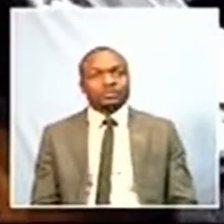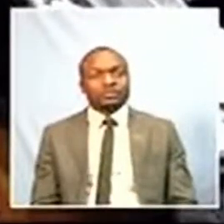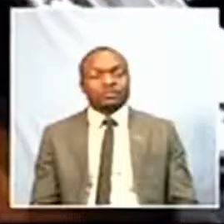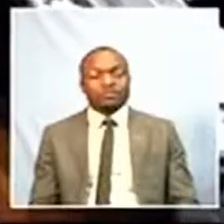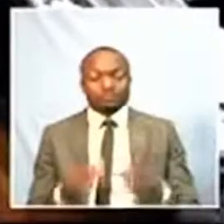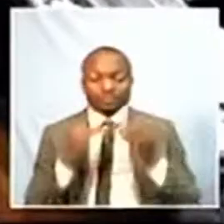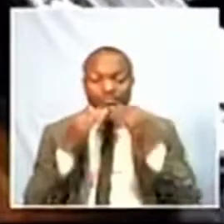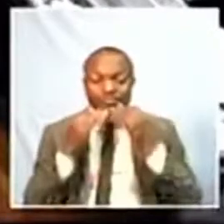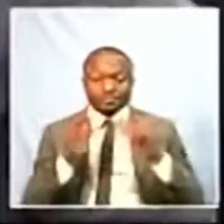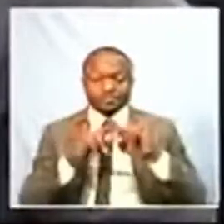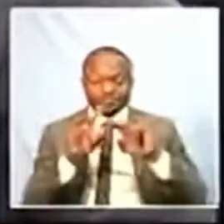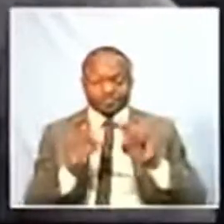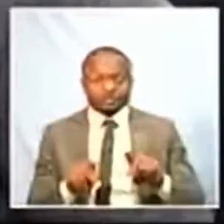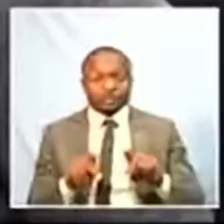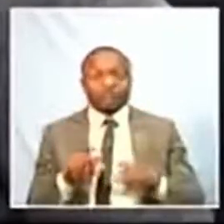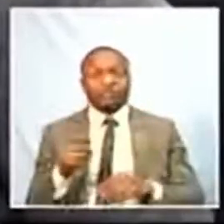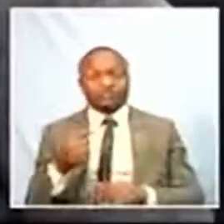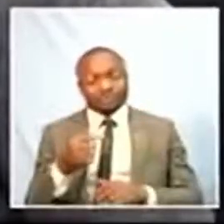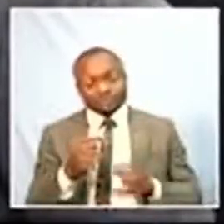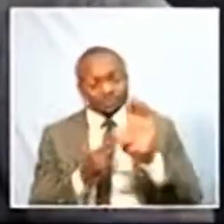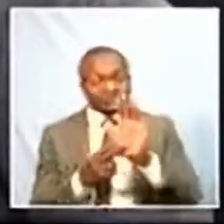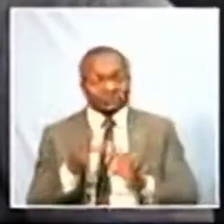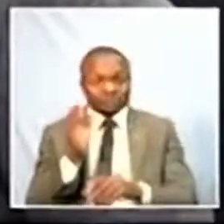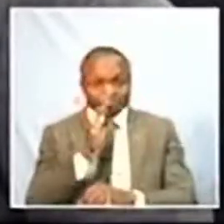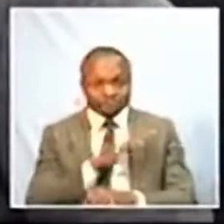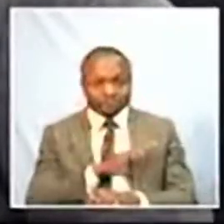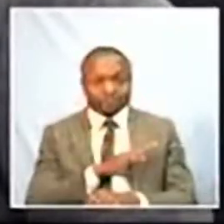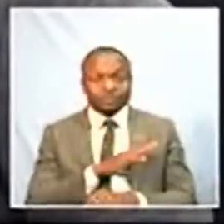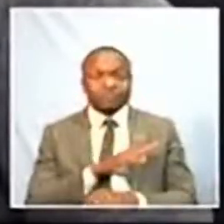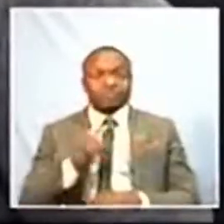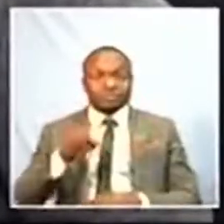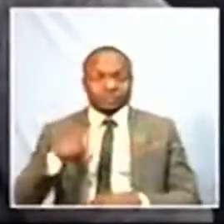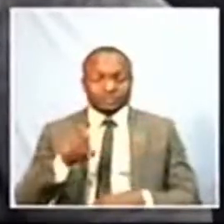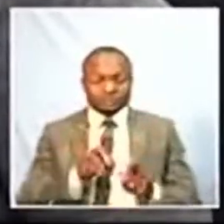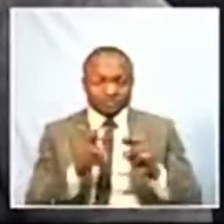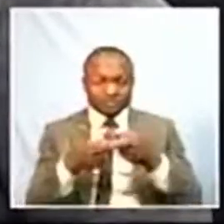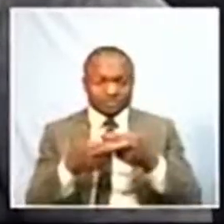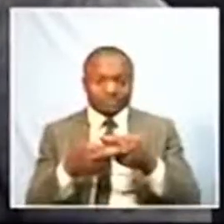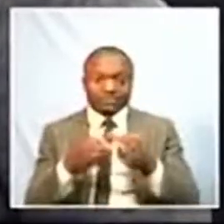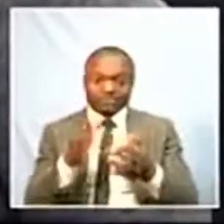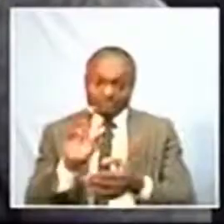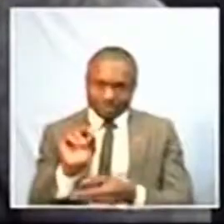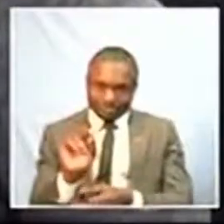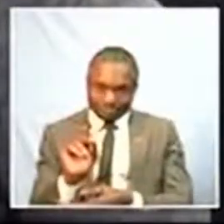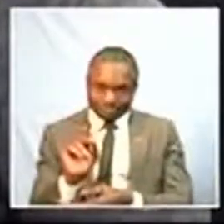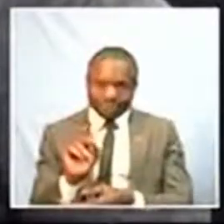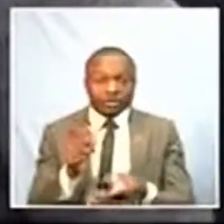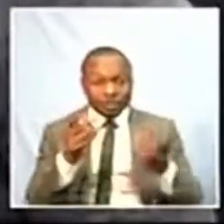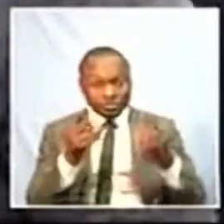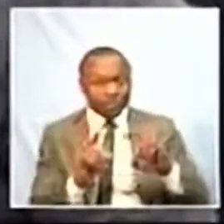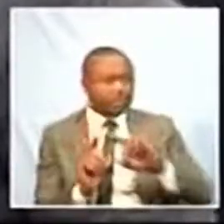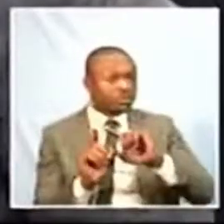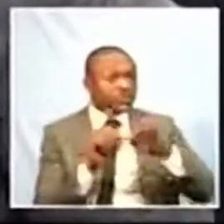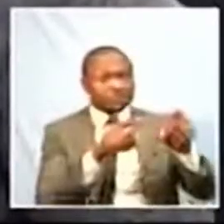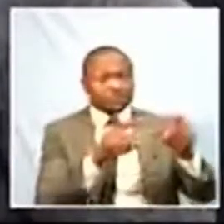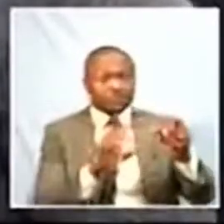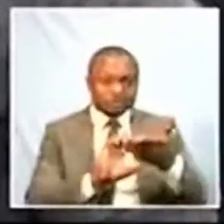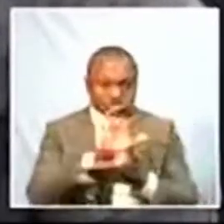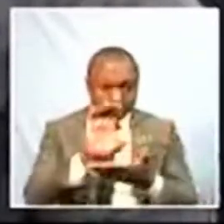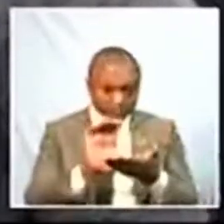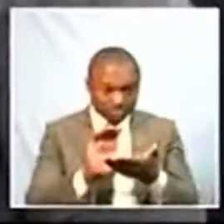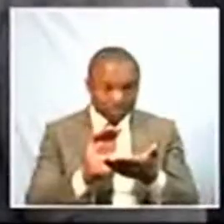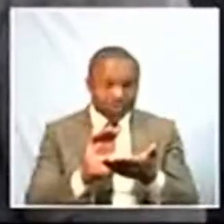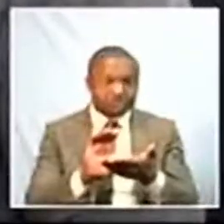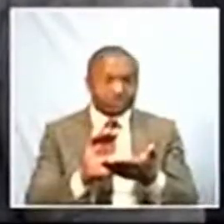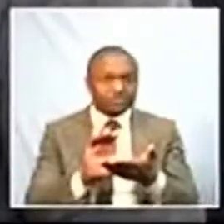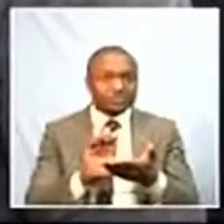Thank you so much, Chair. As I indicated earlier on, we may need to reconcile on this matter. And no, I'm asking when you went to... Oh, when I went to yes.